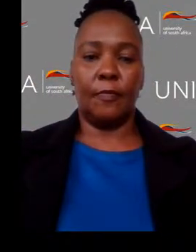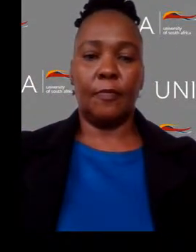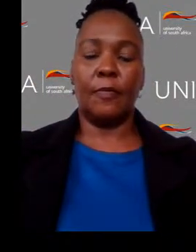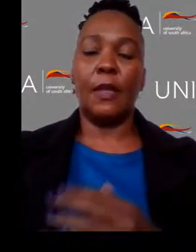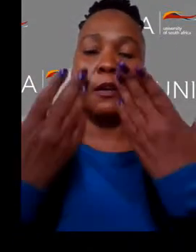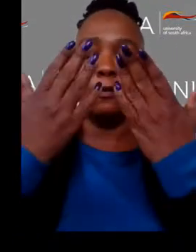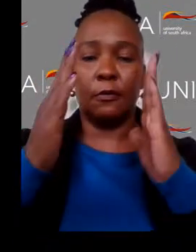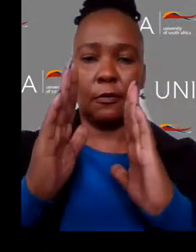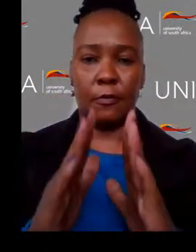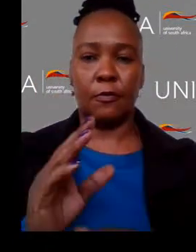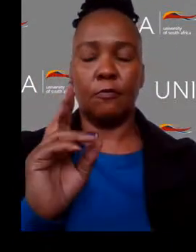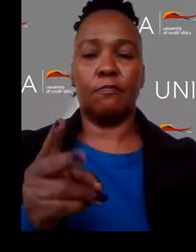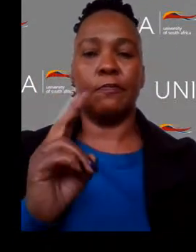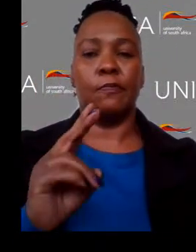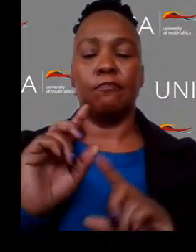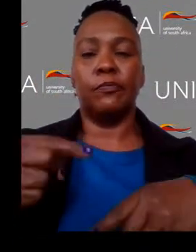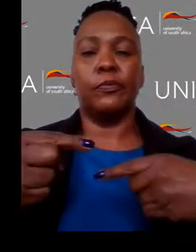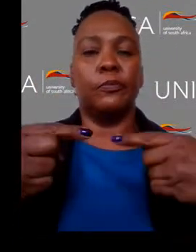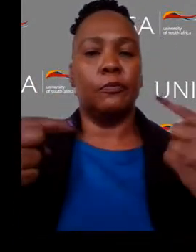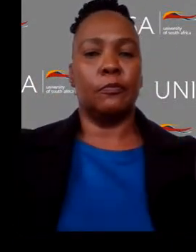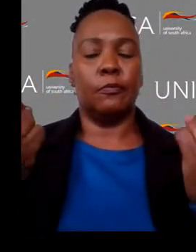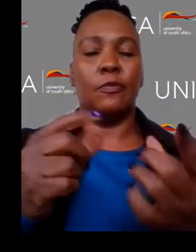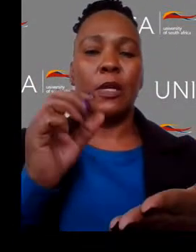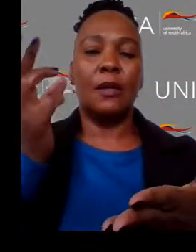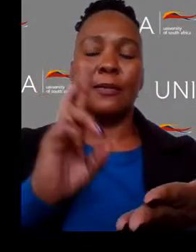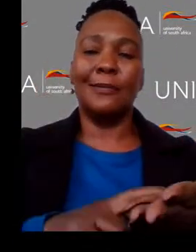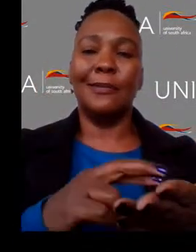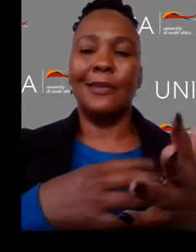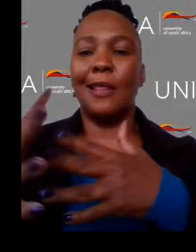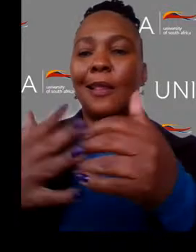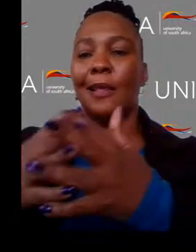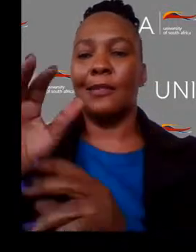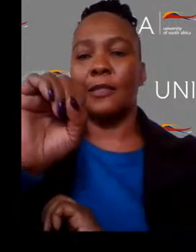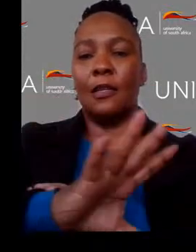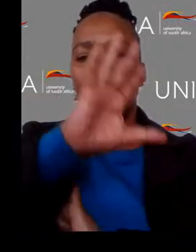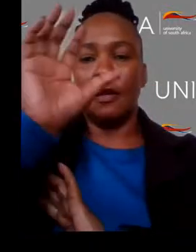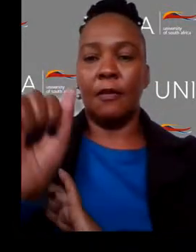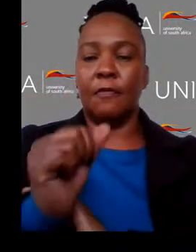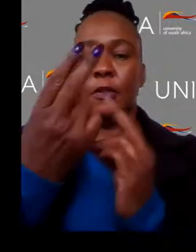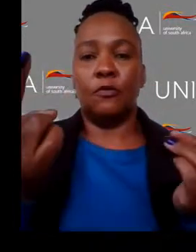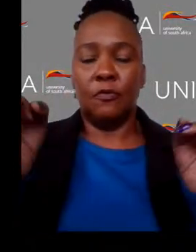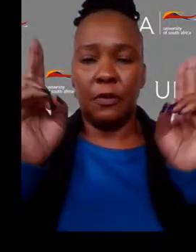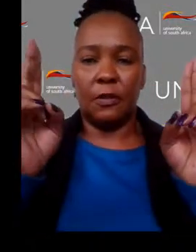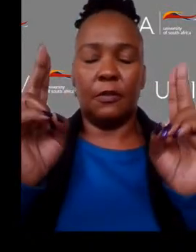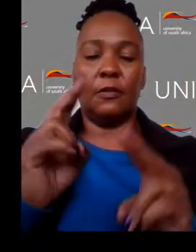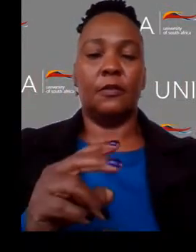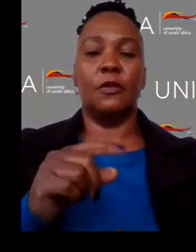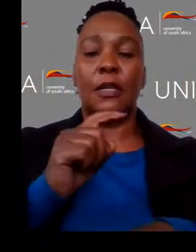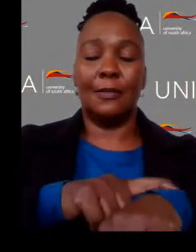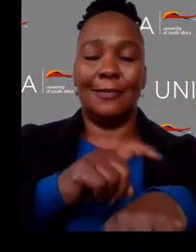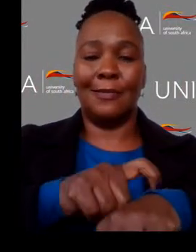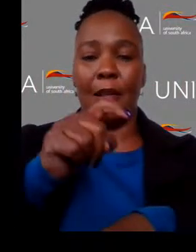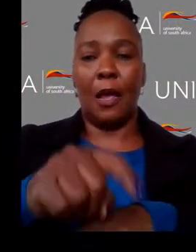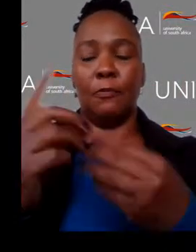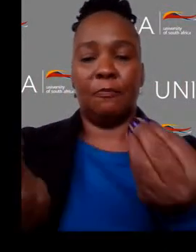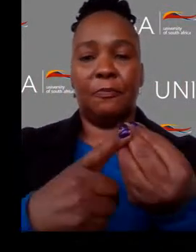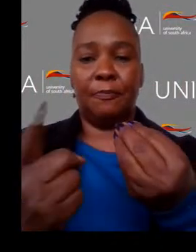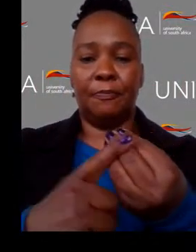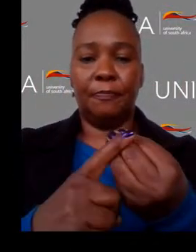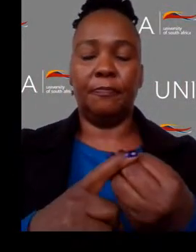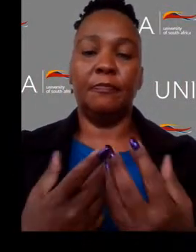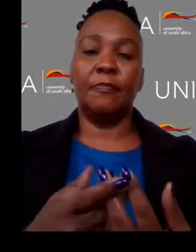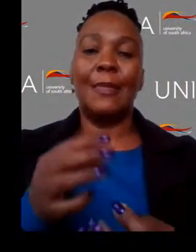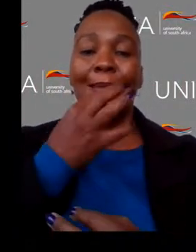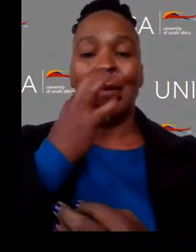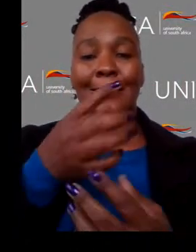Students will also not be able to register at other South African universities during this period. Having